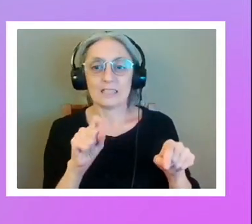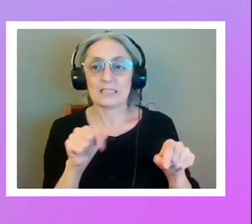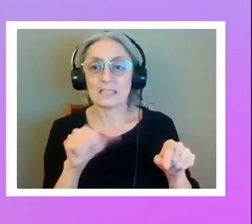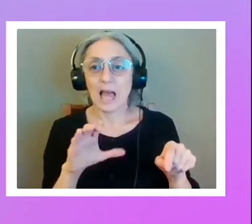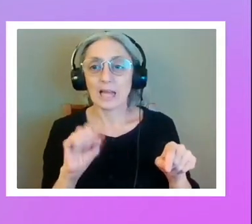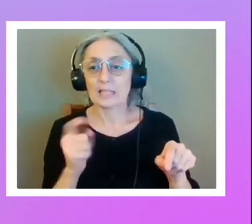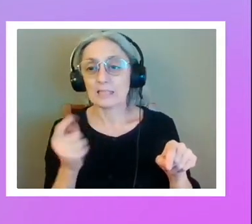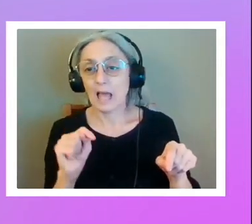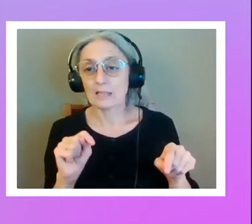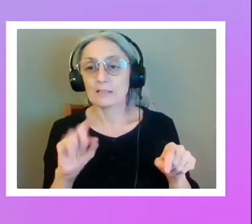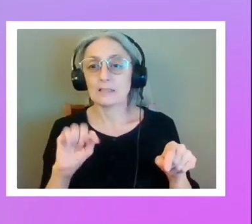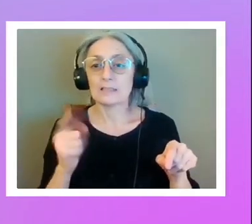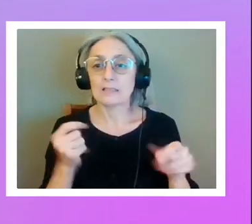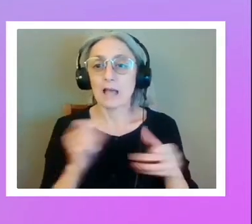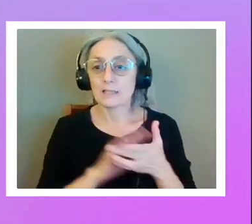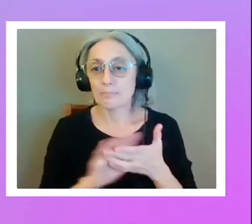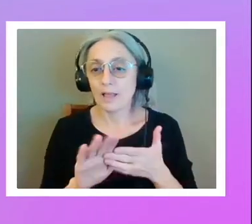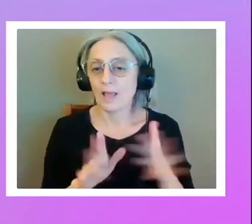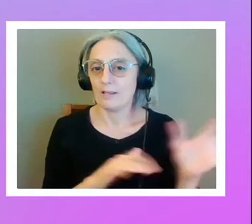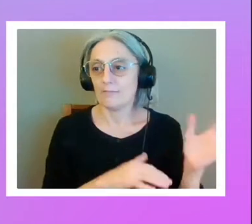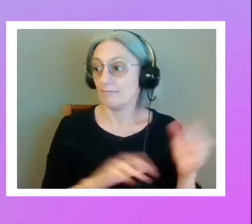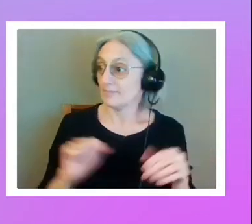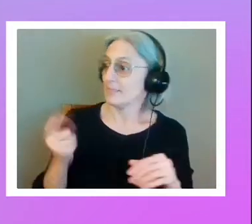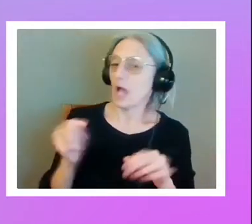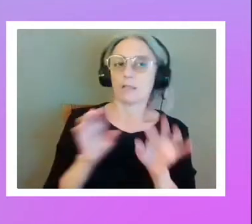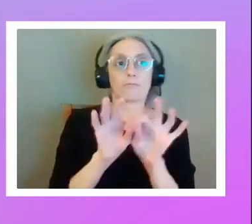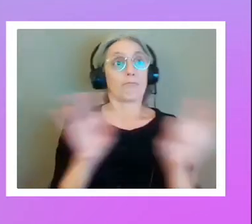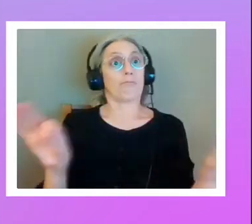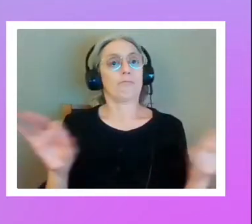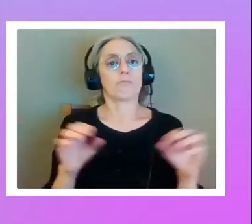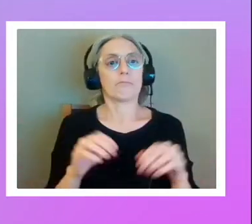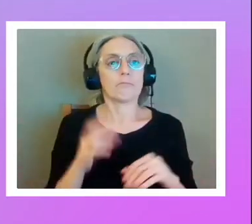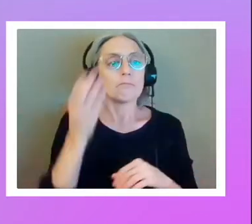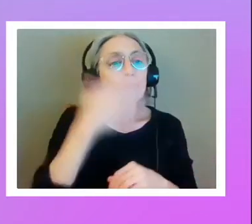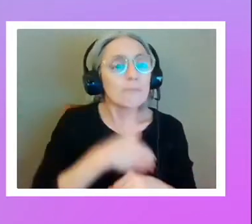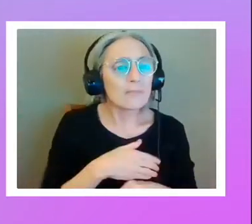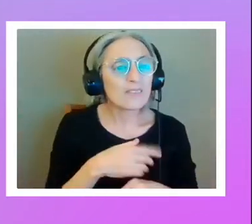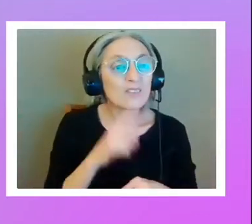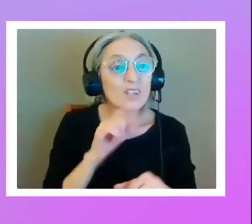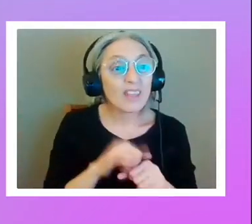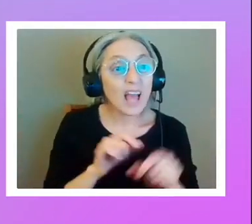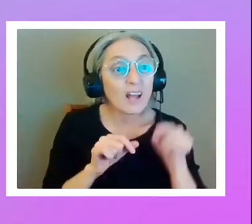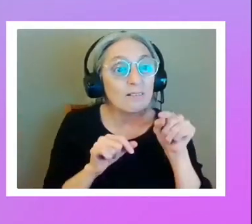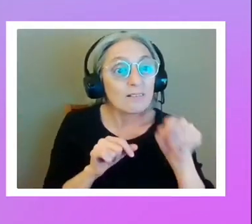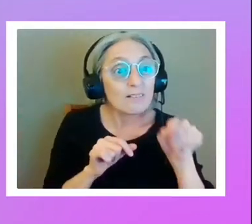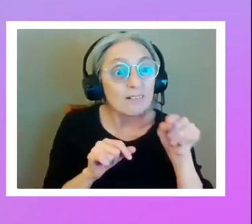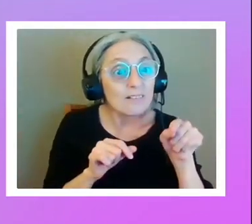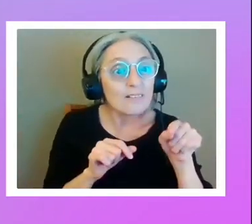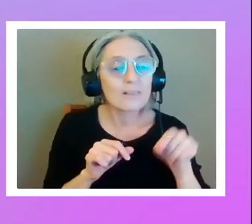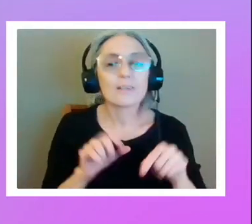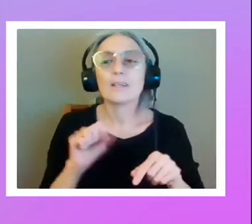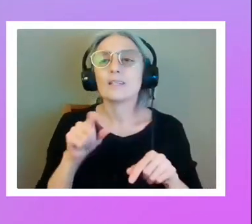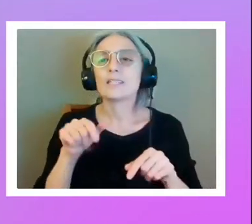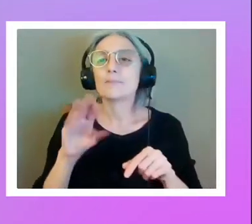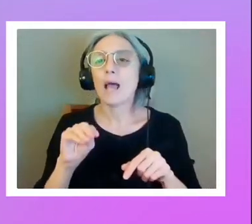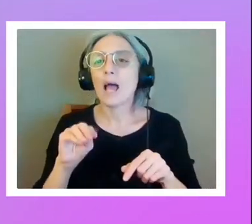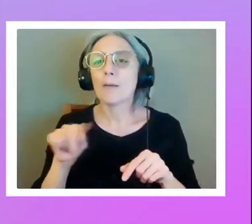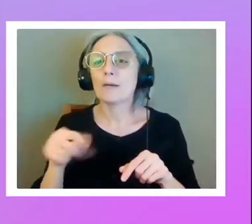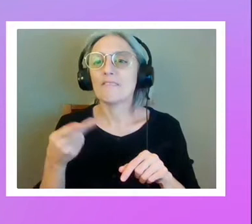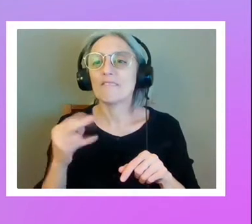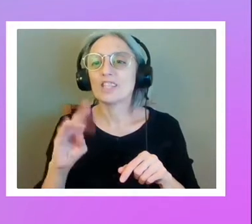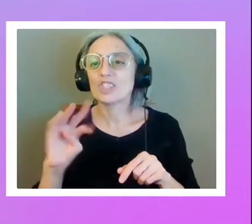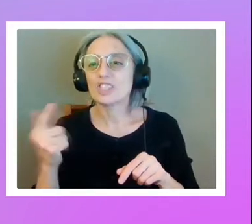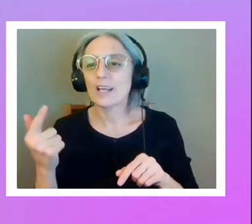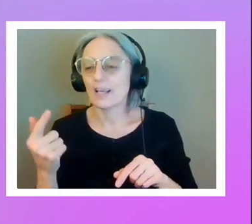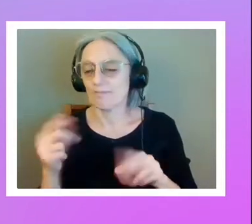text. Yep. Just text. Almost looks spammy or phishing. Like I mean, it's phishing, right? Yeah,